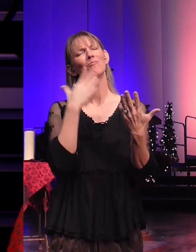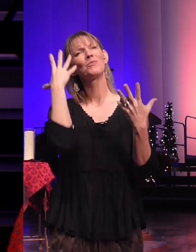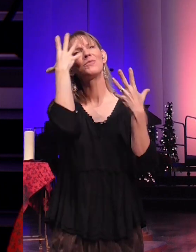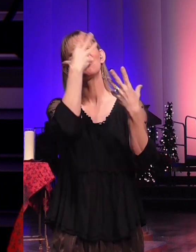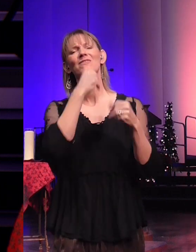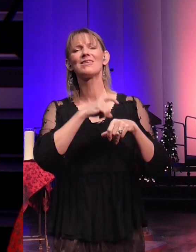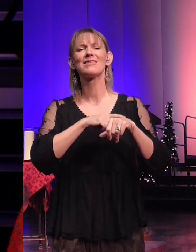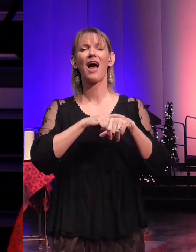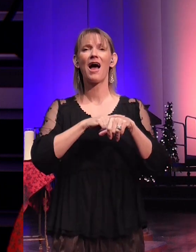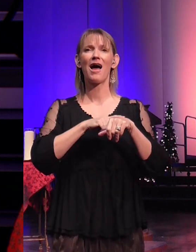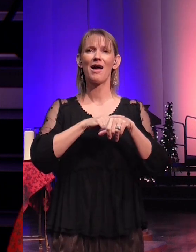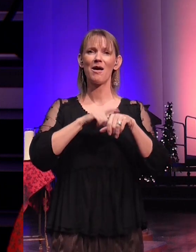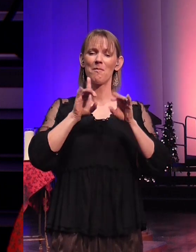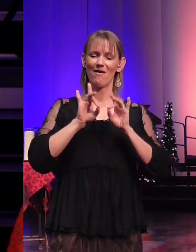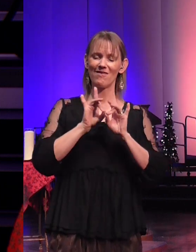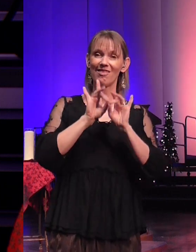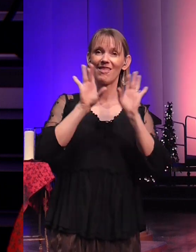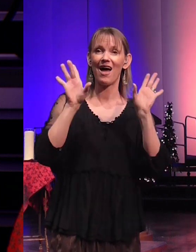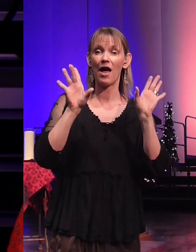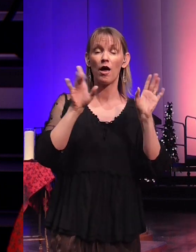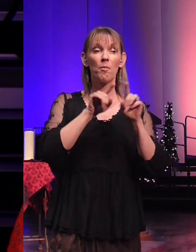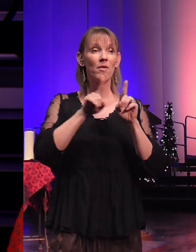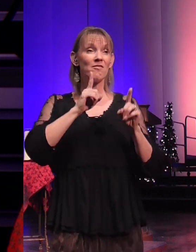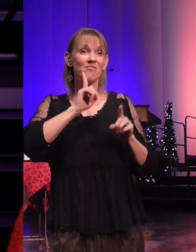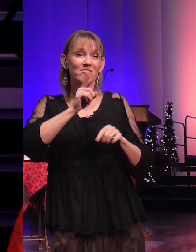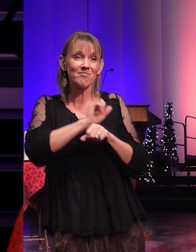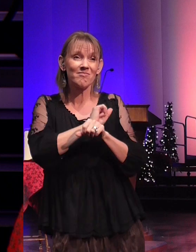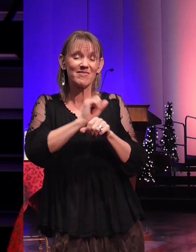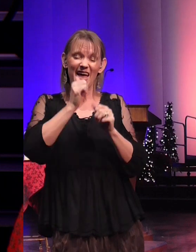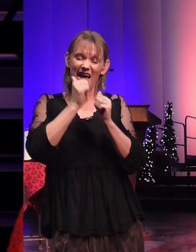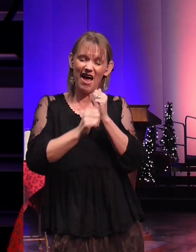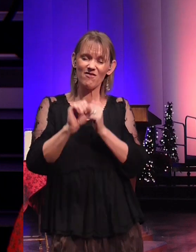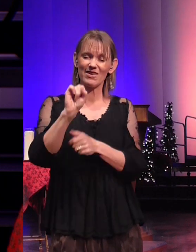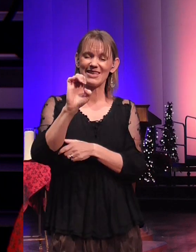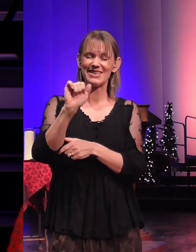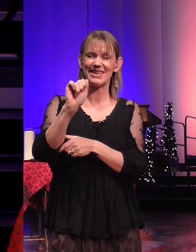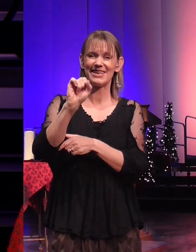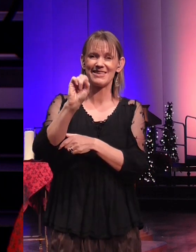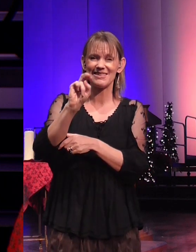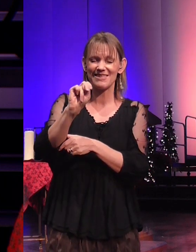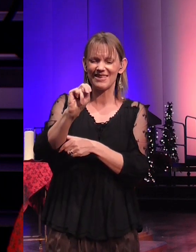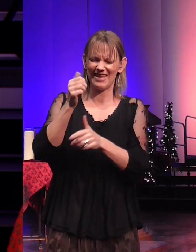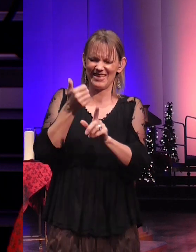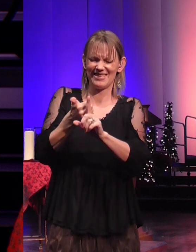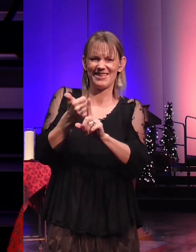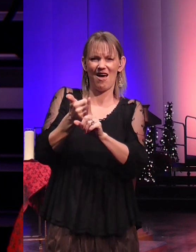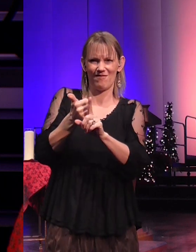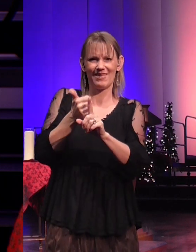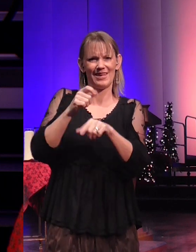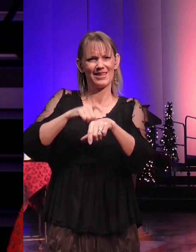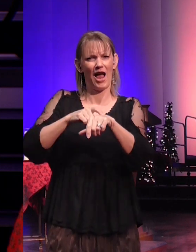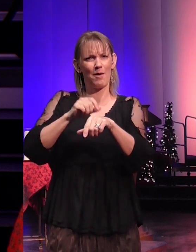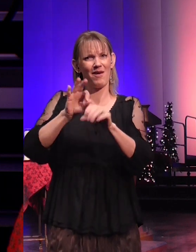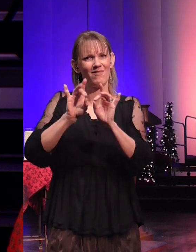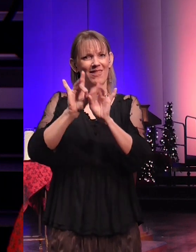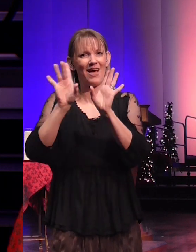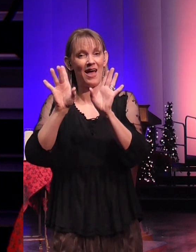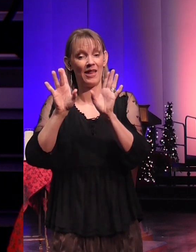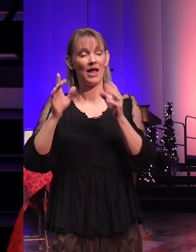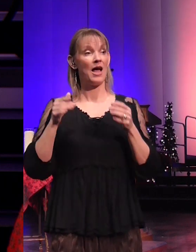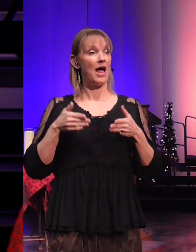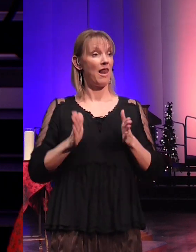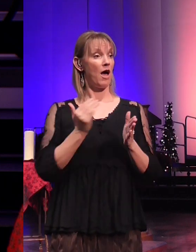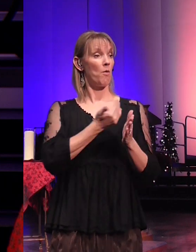season of light. But every season is a season of light. So allowing our light to shine